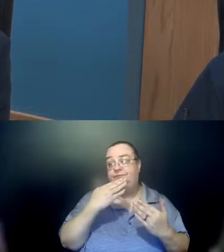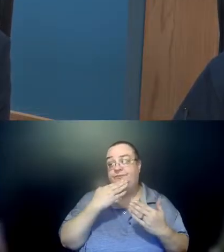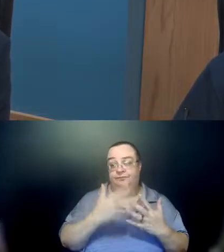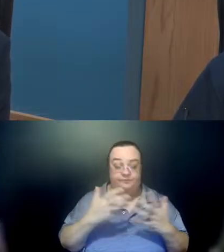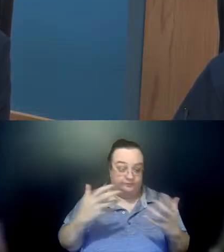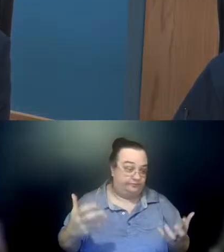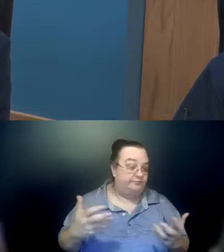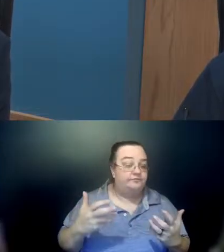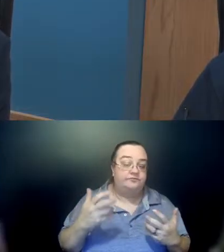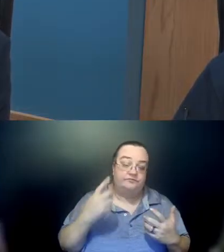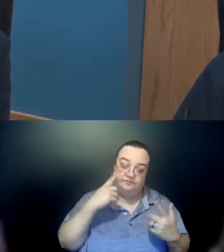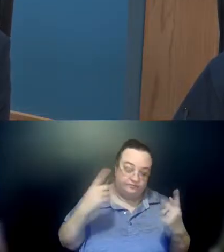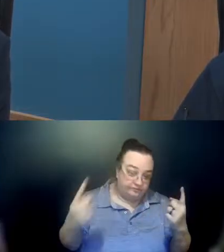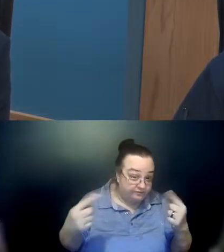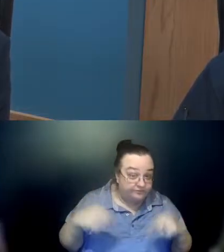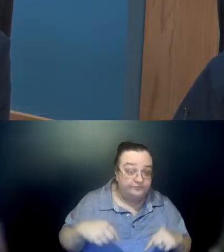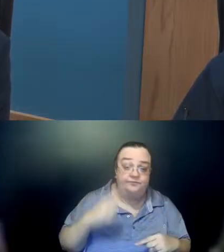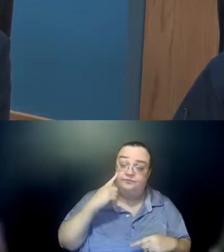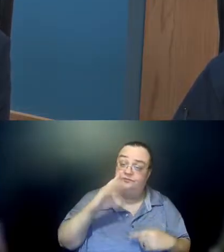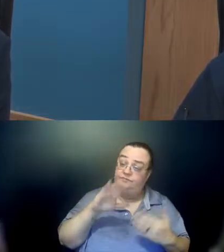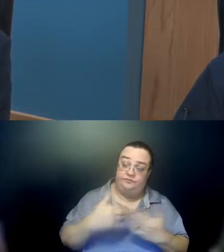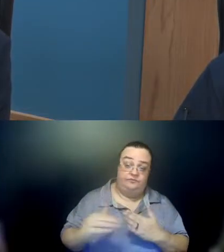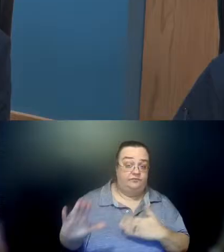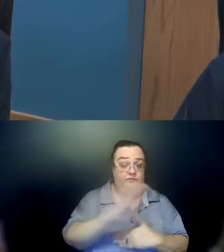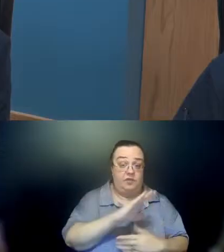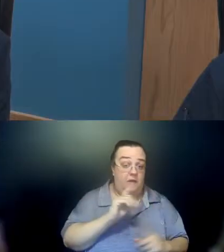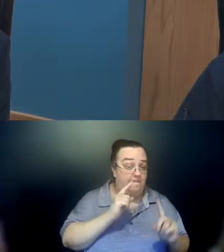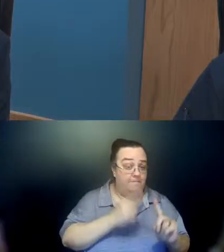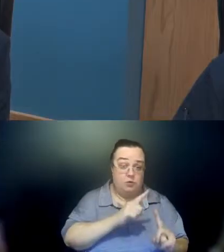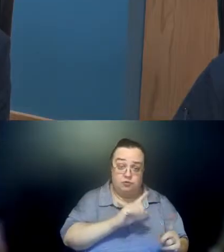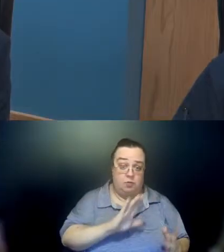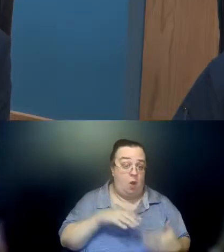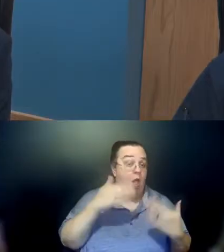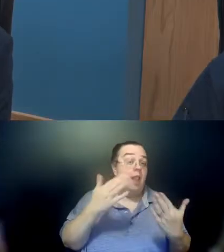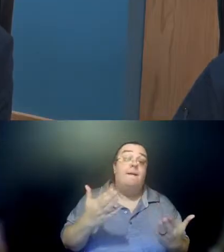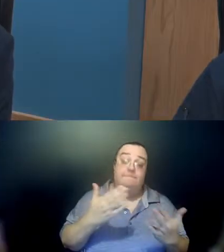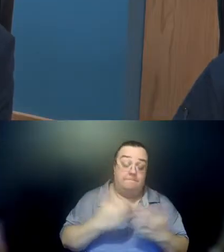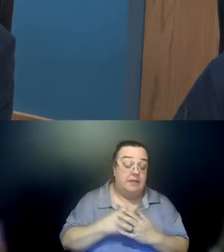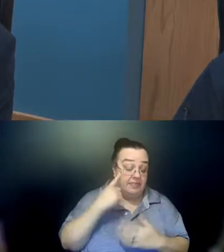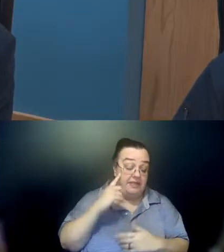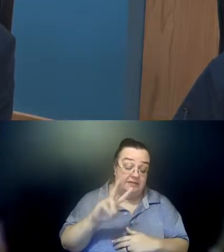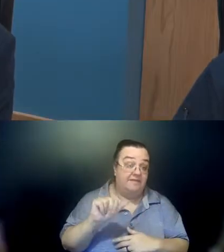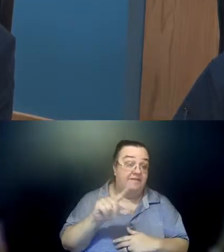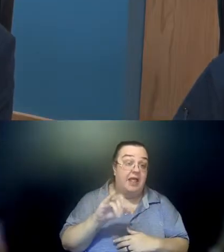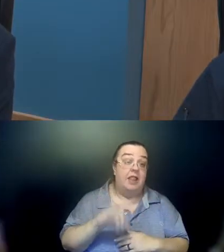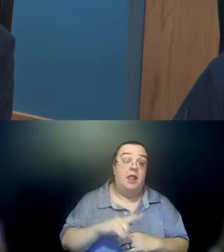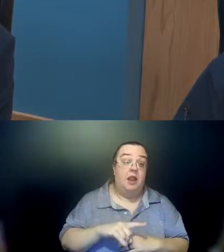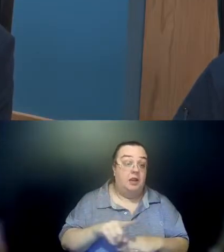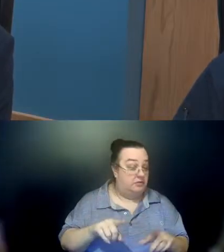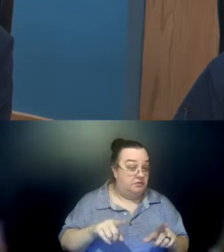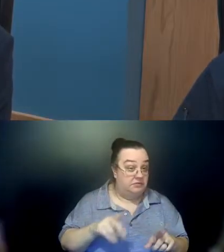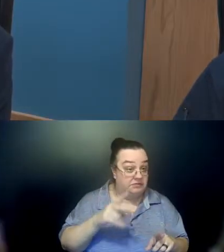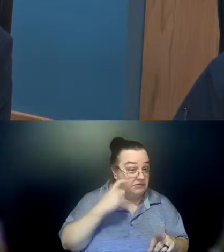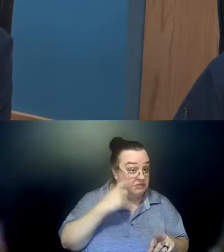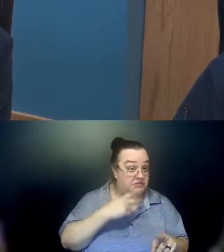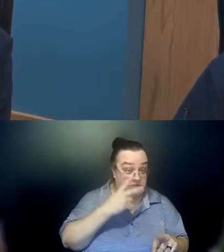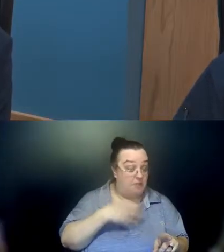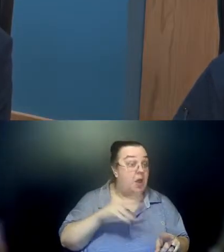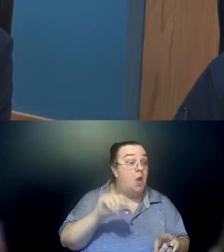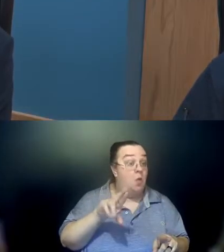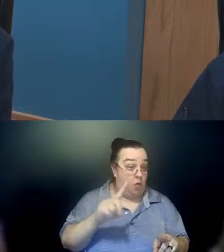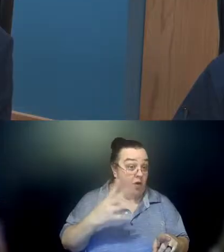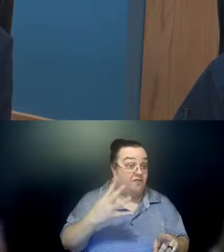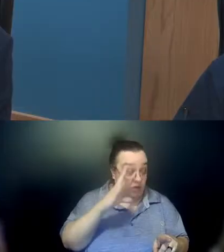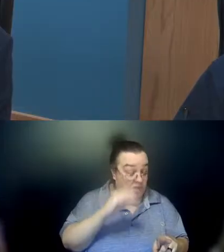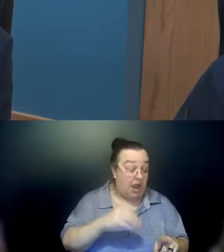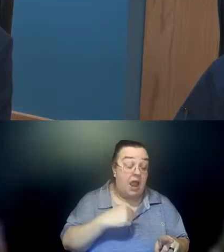out and for all the points you brought. I think they are valid. Oh, sorry, I just saw my Ward 4 guy. And I totally